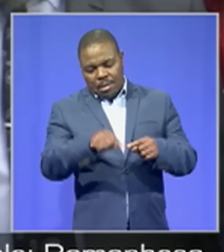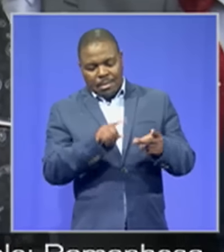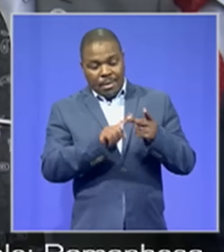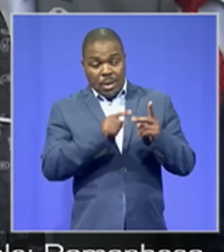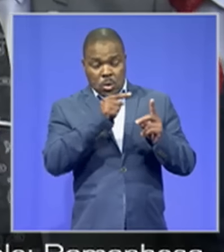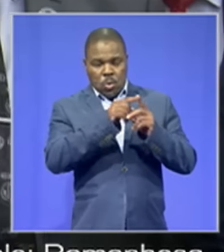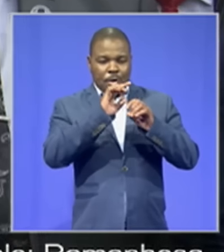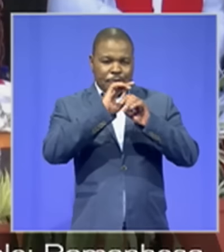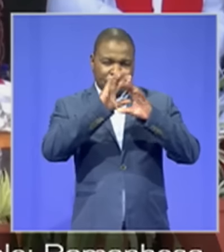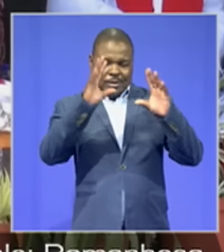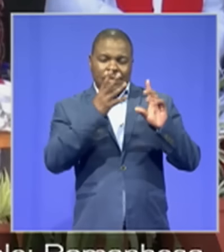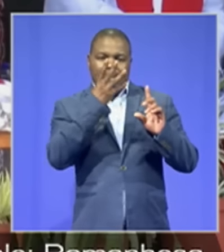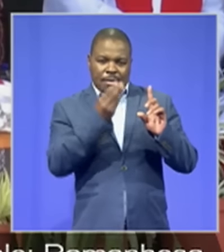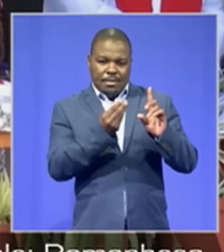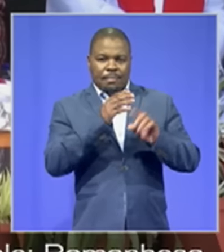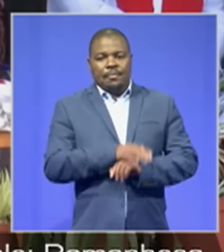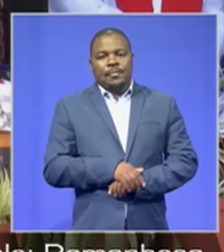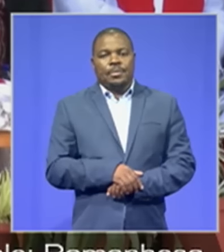visionary.